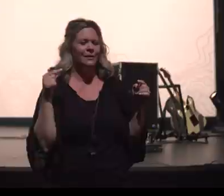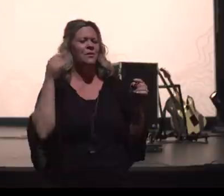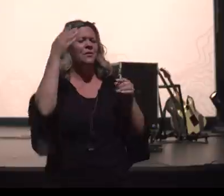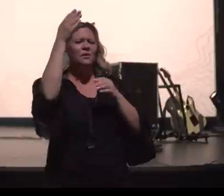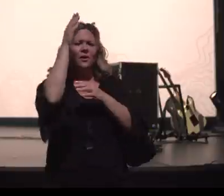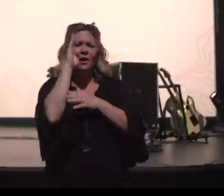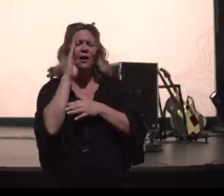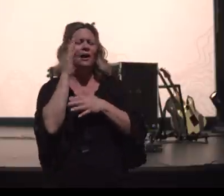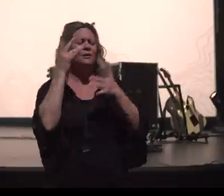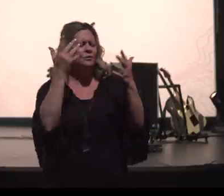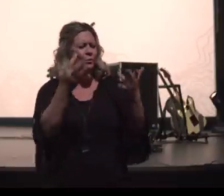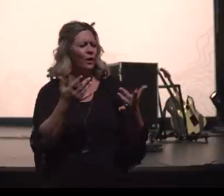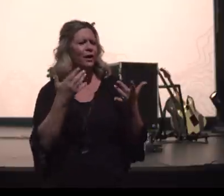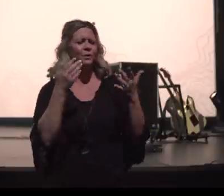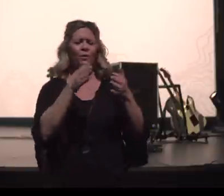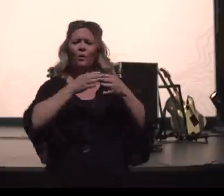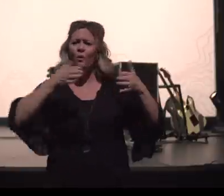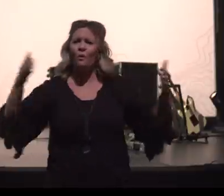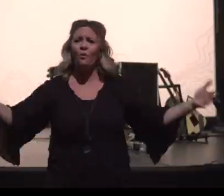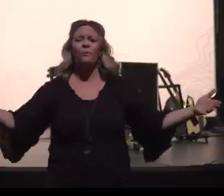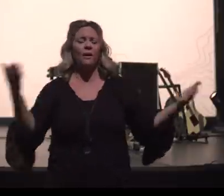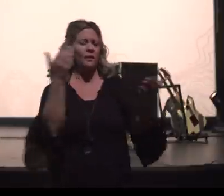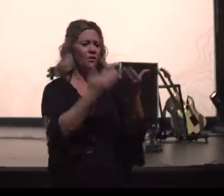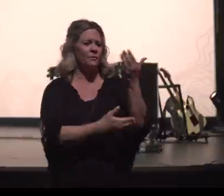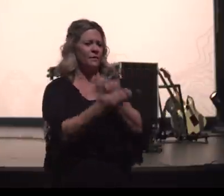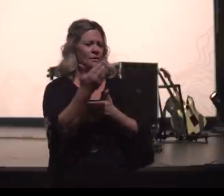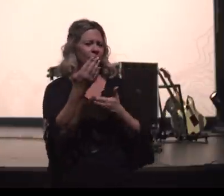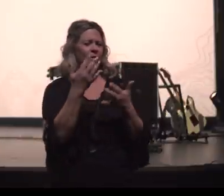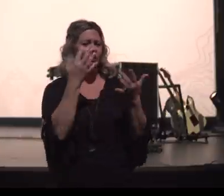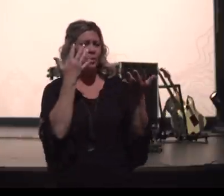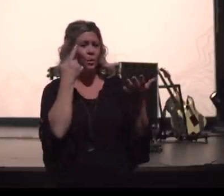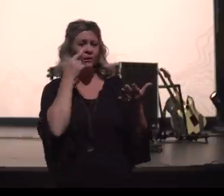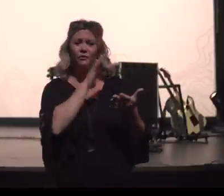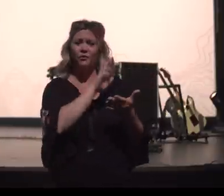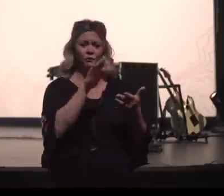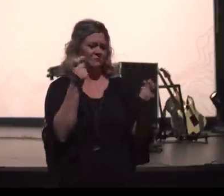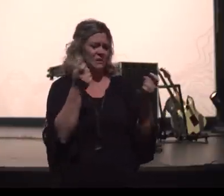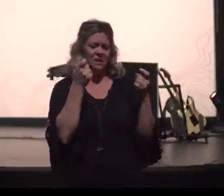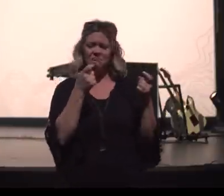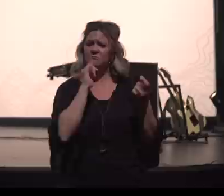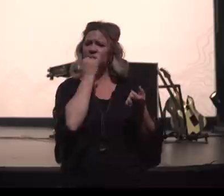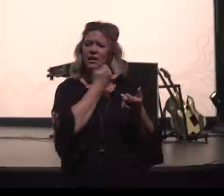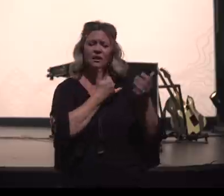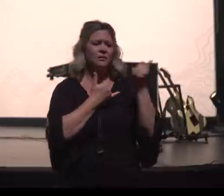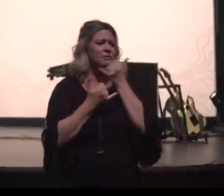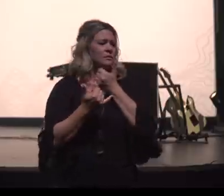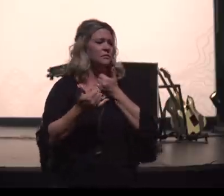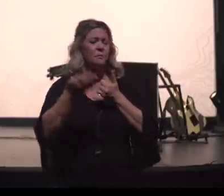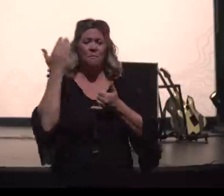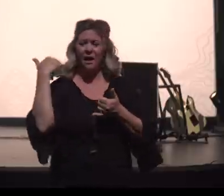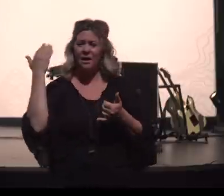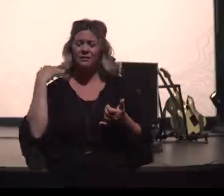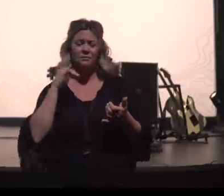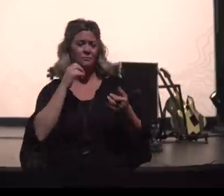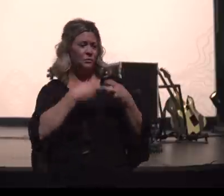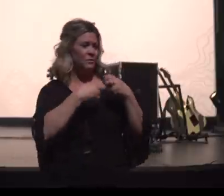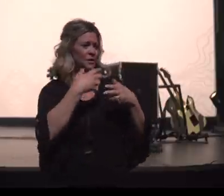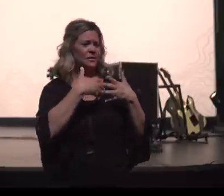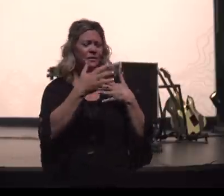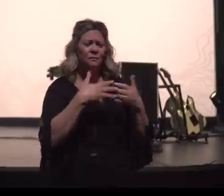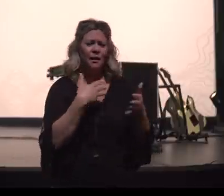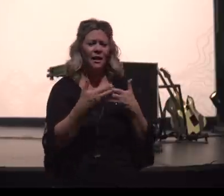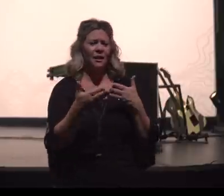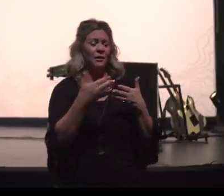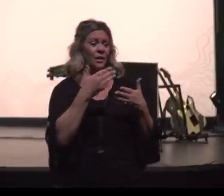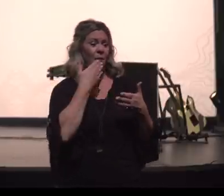God is waiting with open arms in the midst of all your mess, all your mistakes, all your past, no matter how bad it is. I don't care